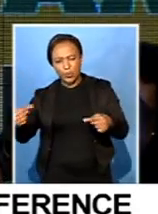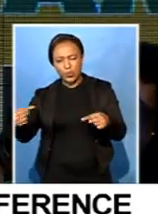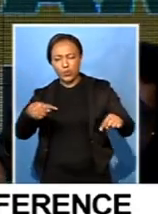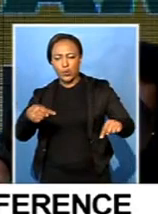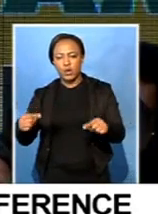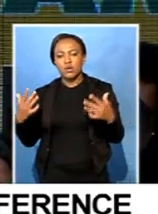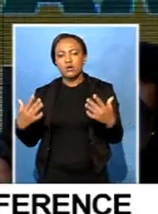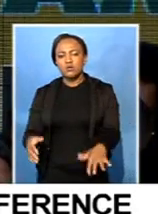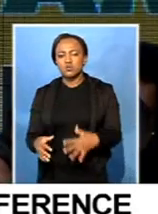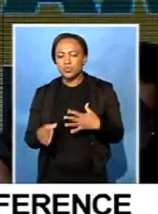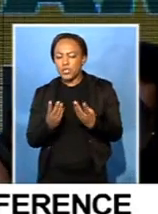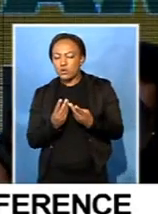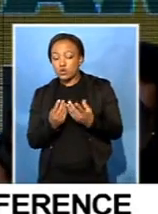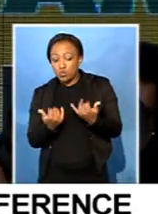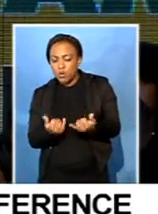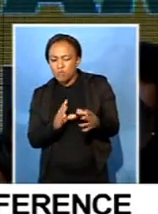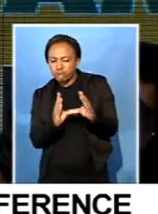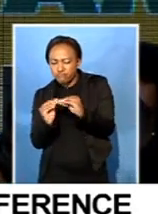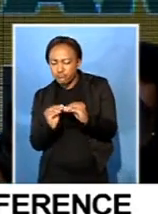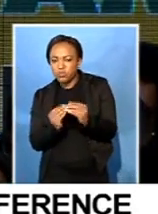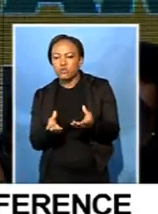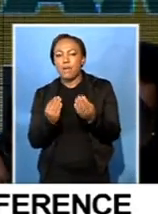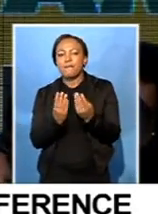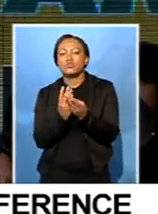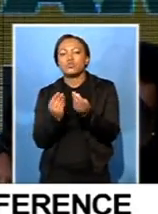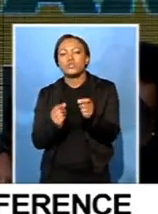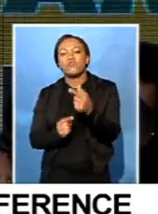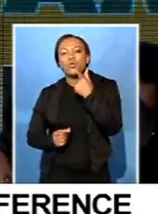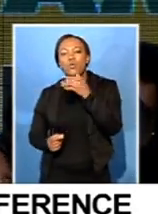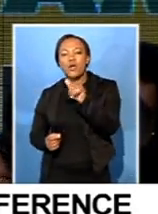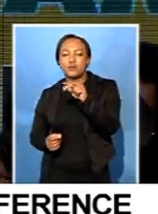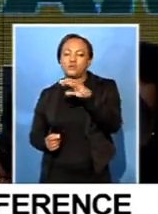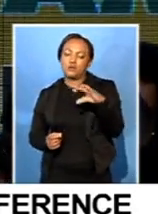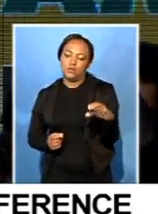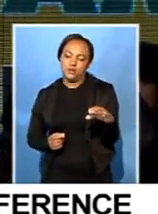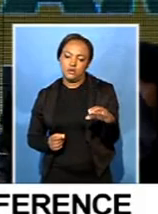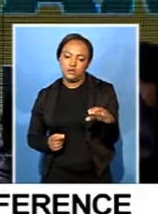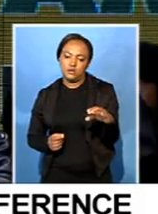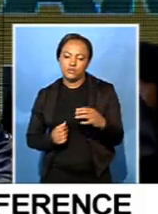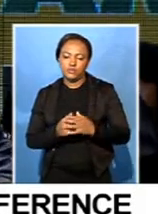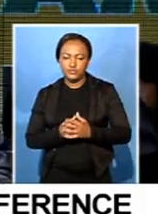finding solutions is critical for the ANC.